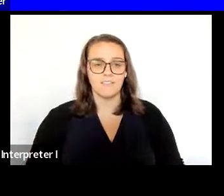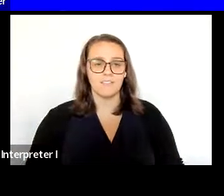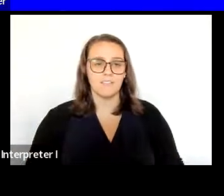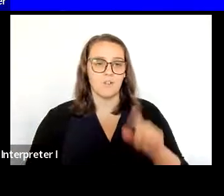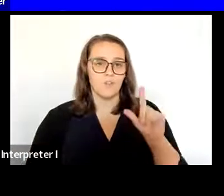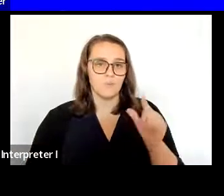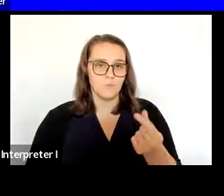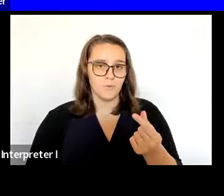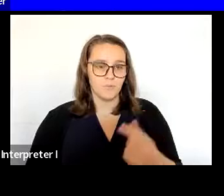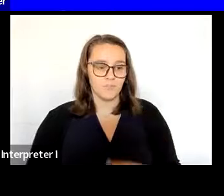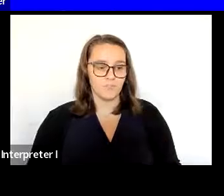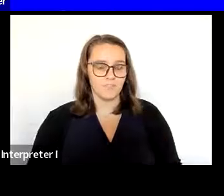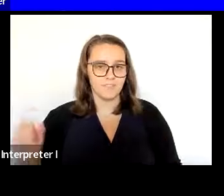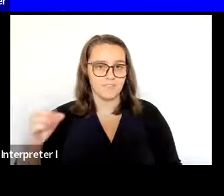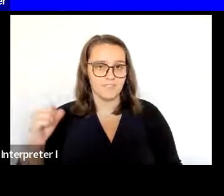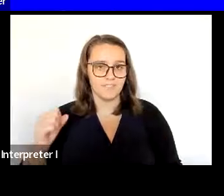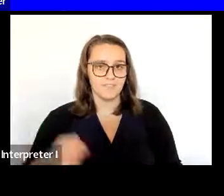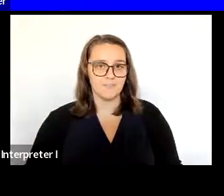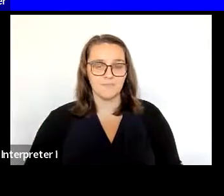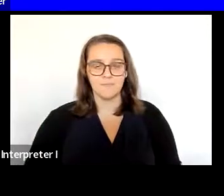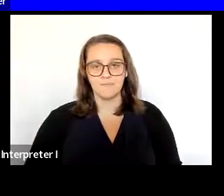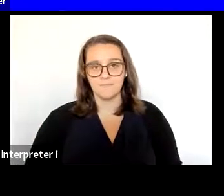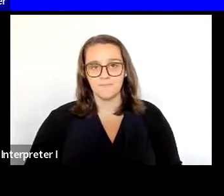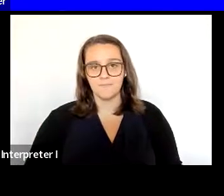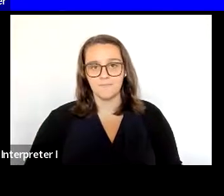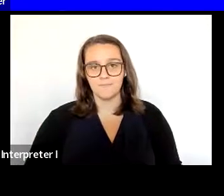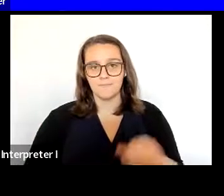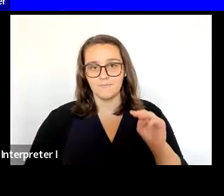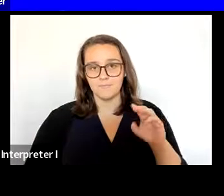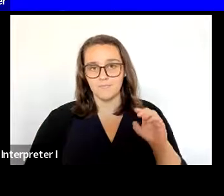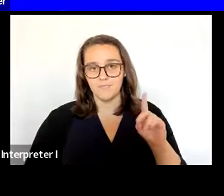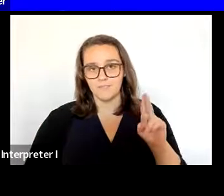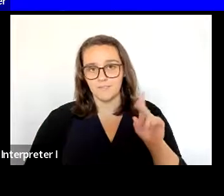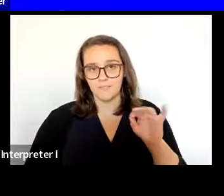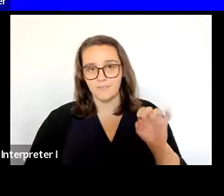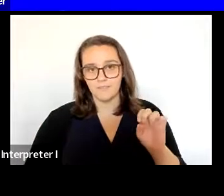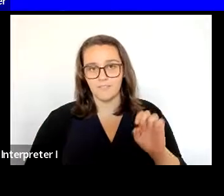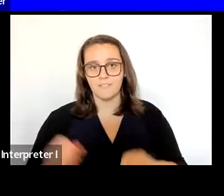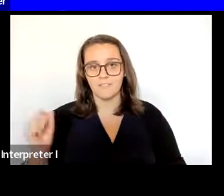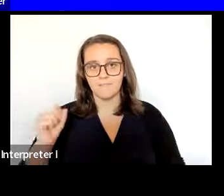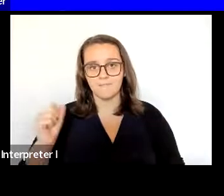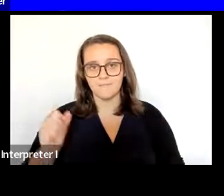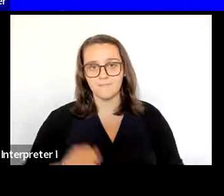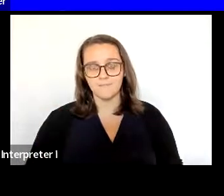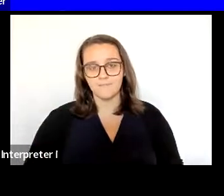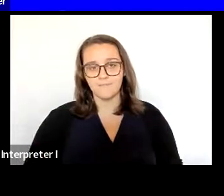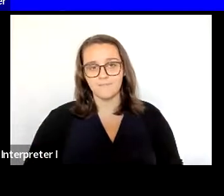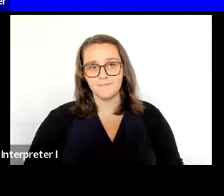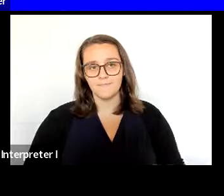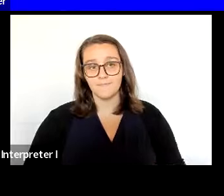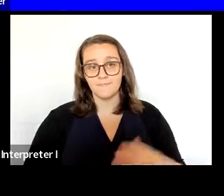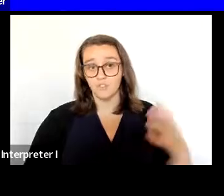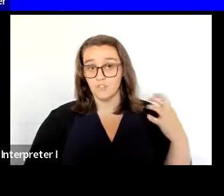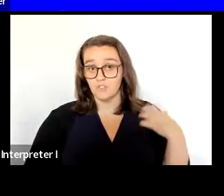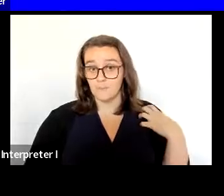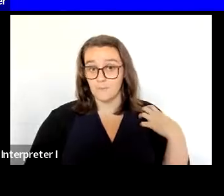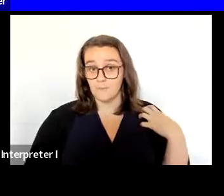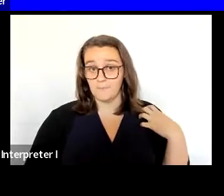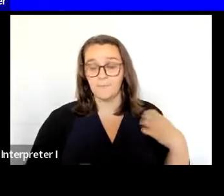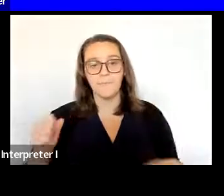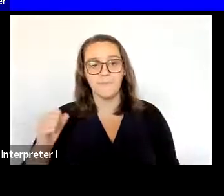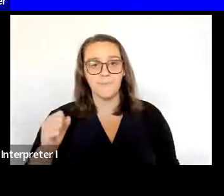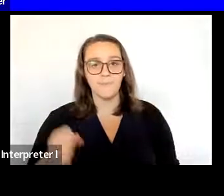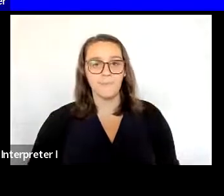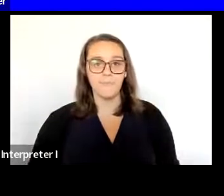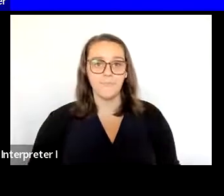Lewis George. Yes. Councilmember Lewis George votes yes. Councilmember McDuffie. Yes. Councilmember McDuffie votes yes. Chairman Mendelson. Yes.